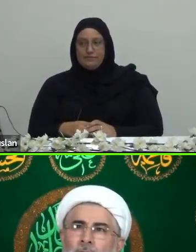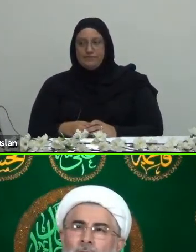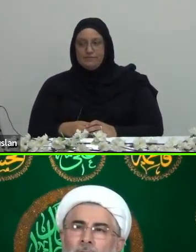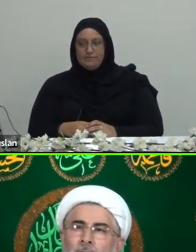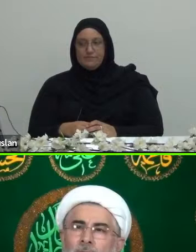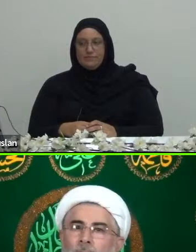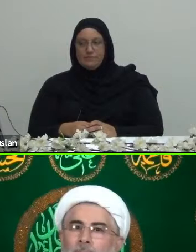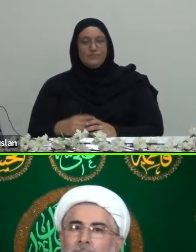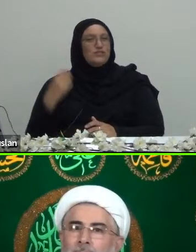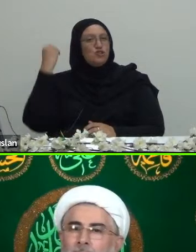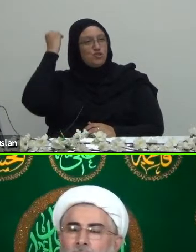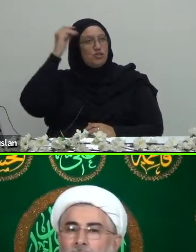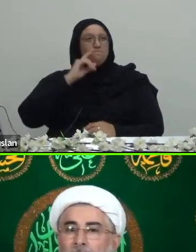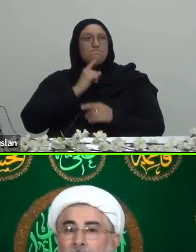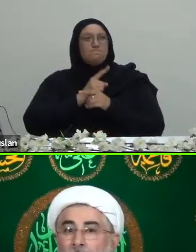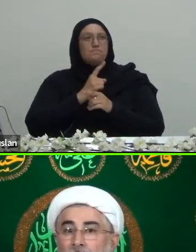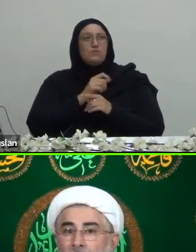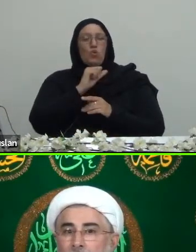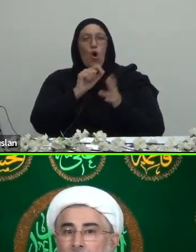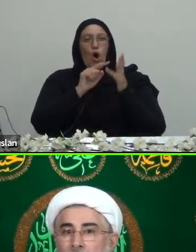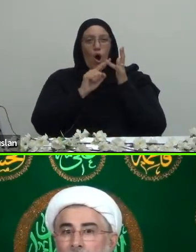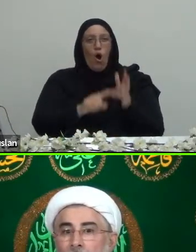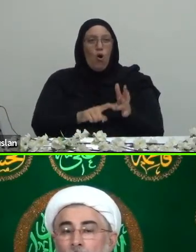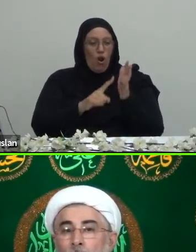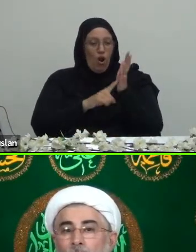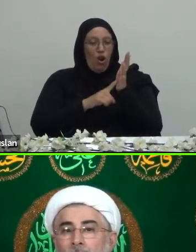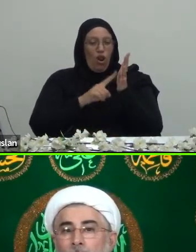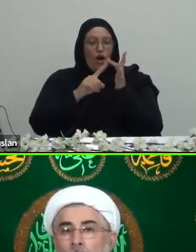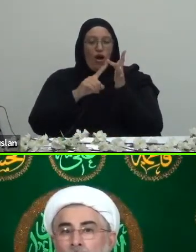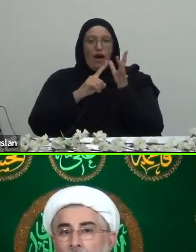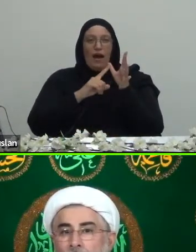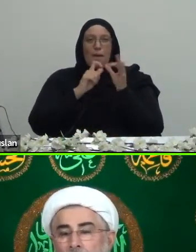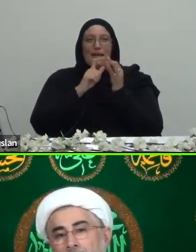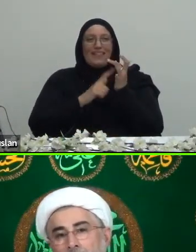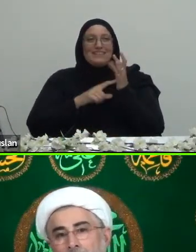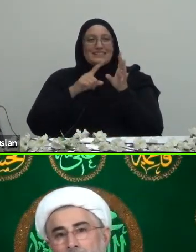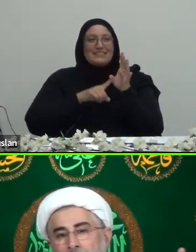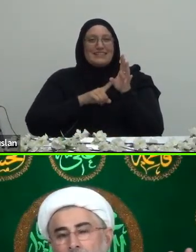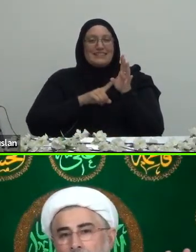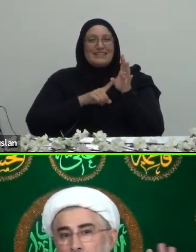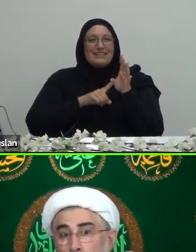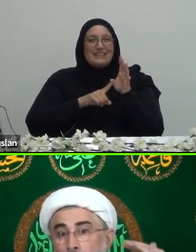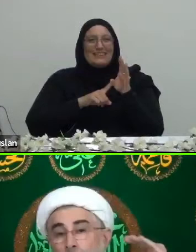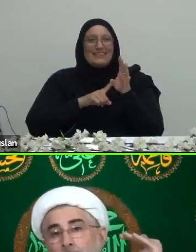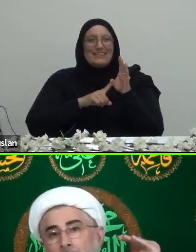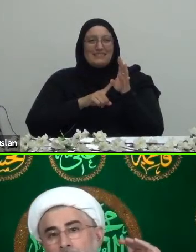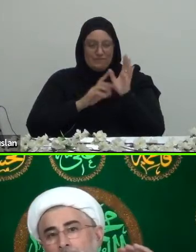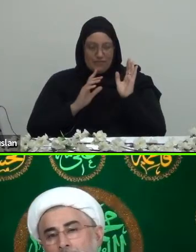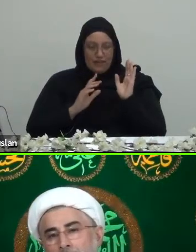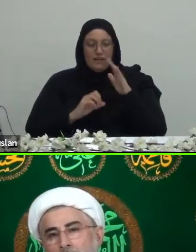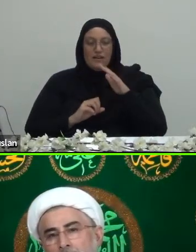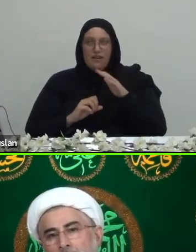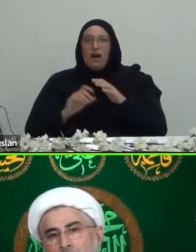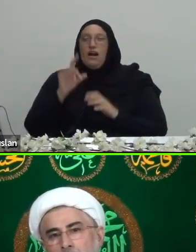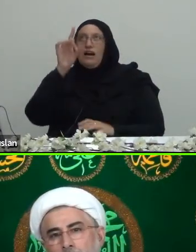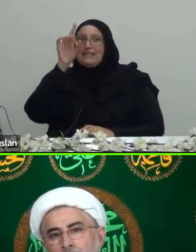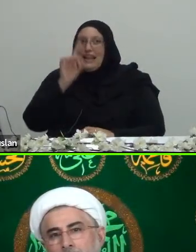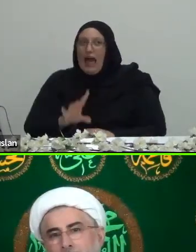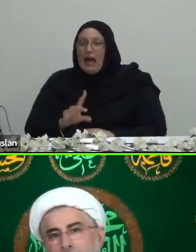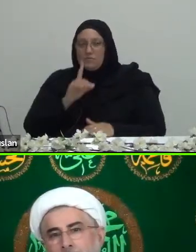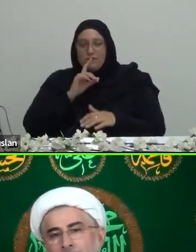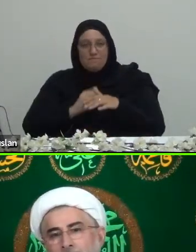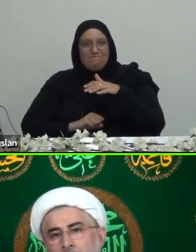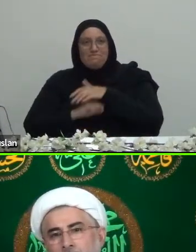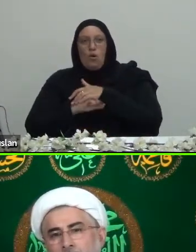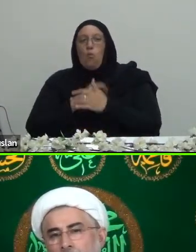In general, the liabilities of the deceased person for more than 1/3 has jurisprudentially has nothing to do with